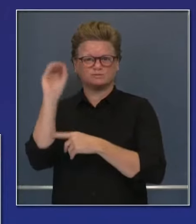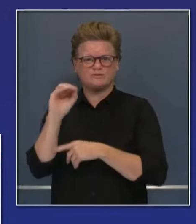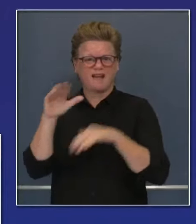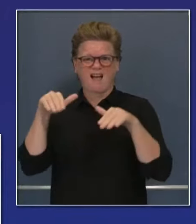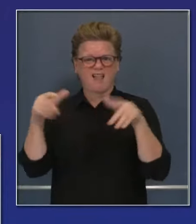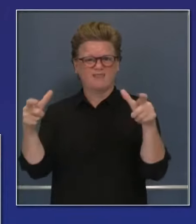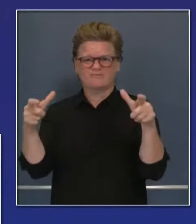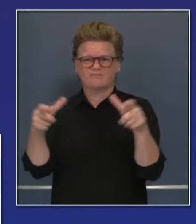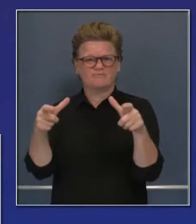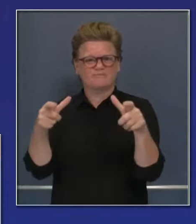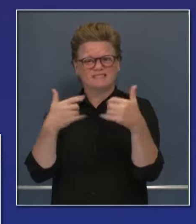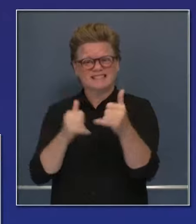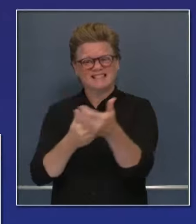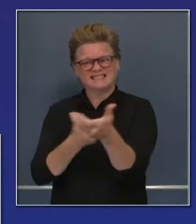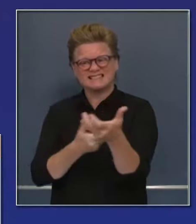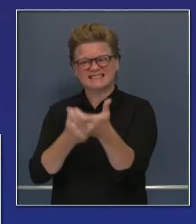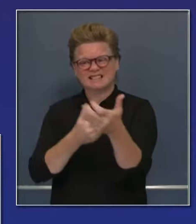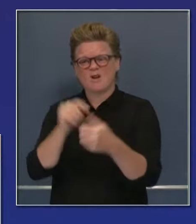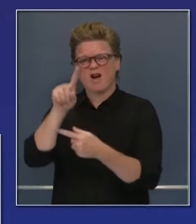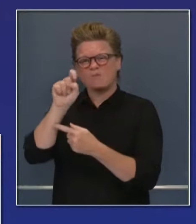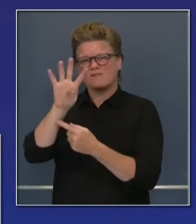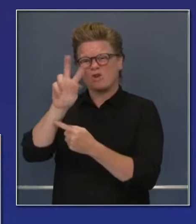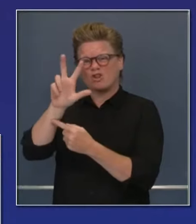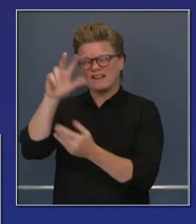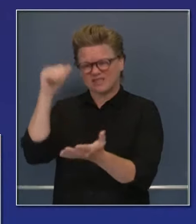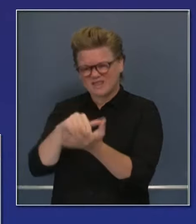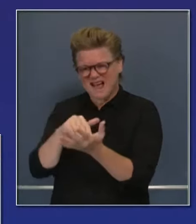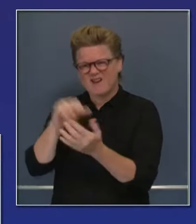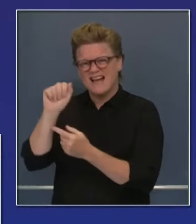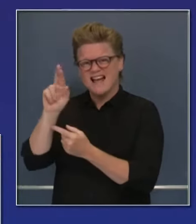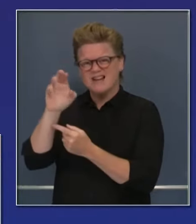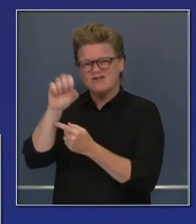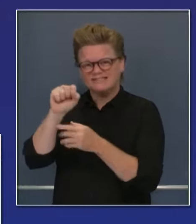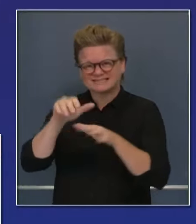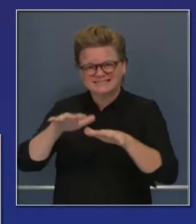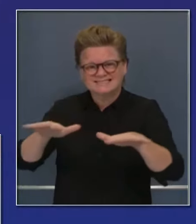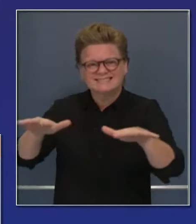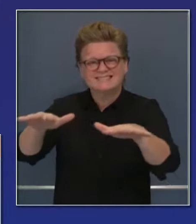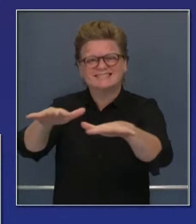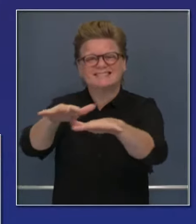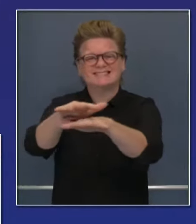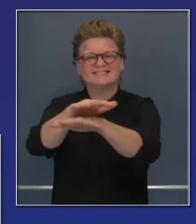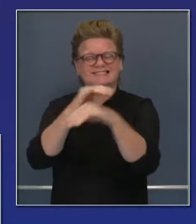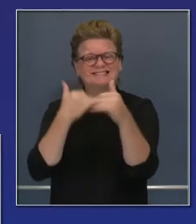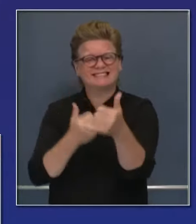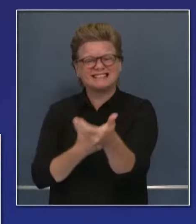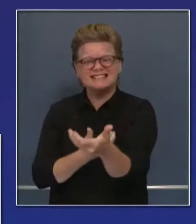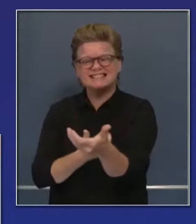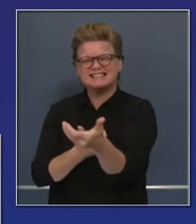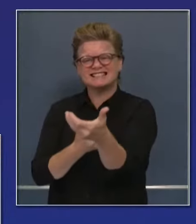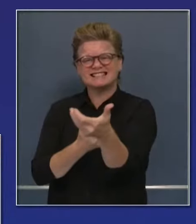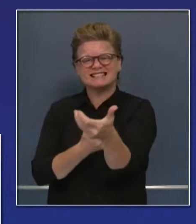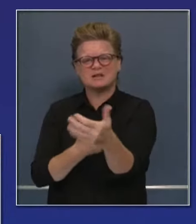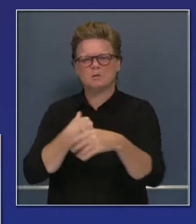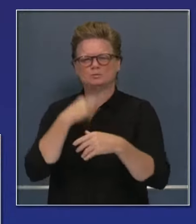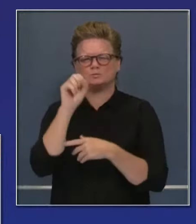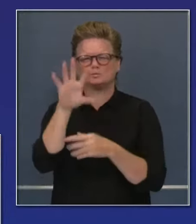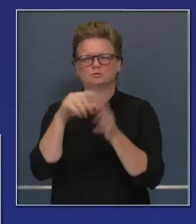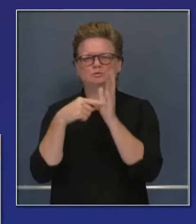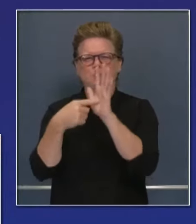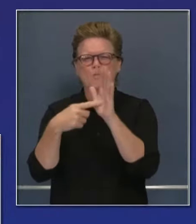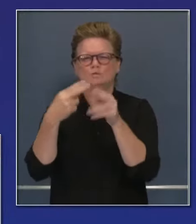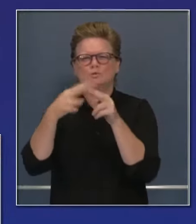143,000 acres. I want, though, to just make this point. In a moment, I'll show you just a very brief video. We talk